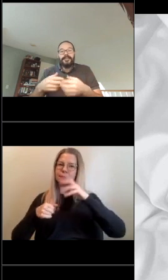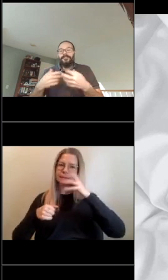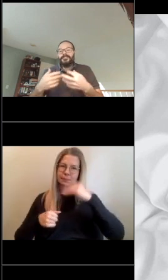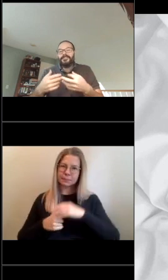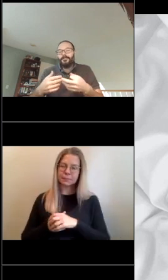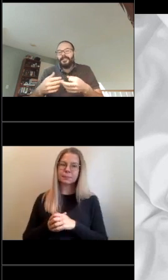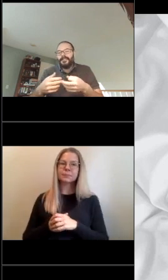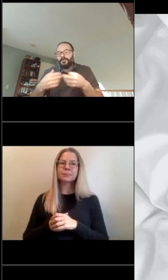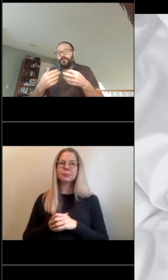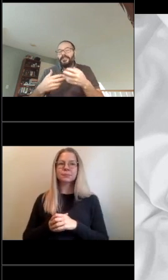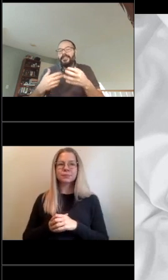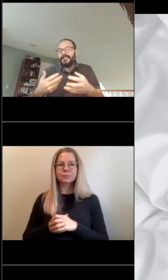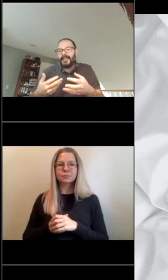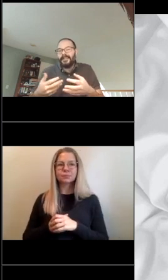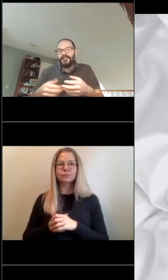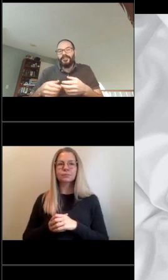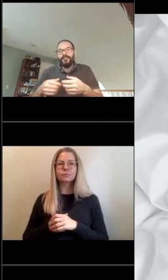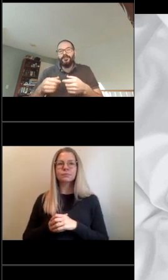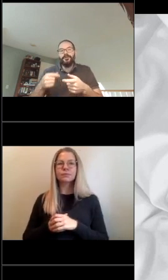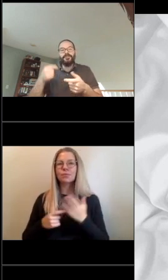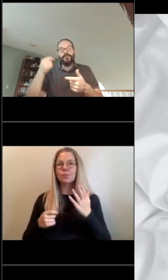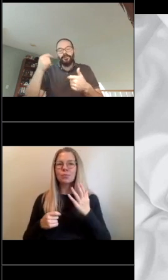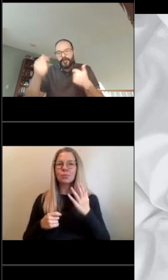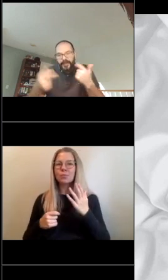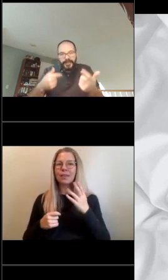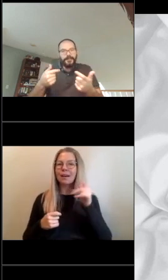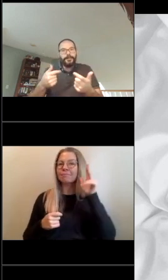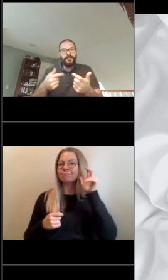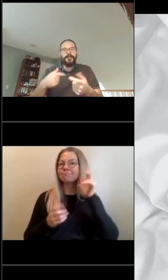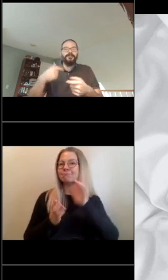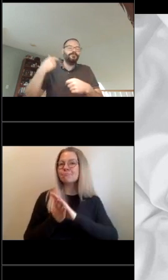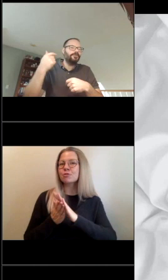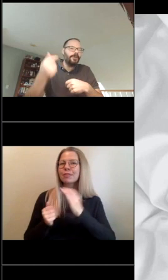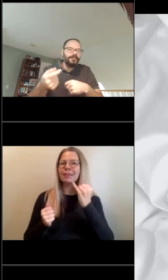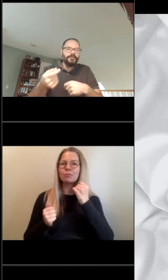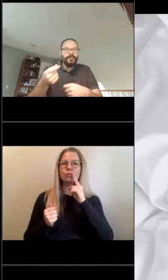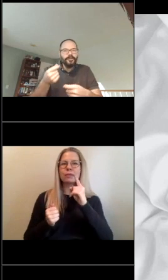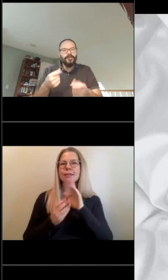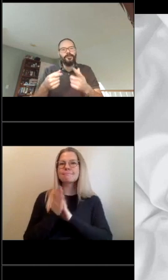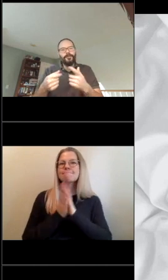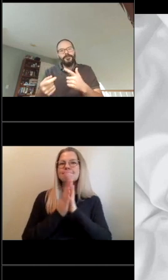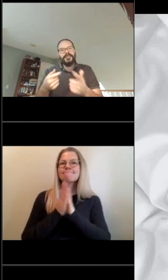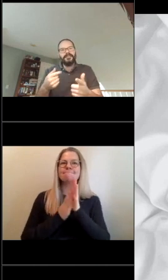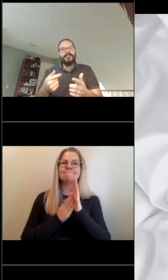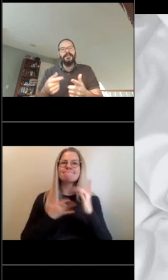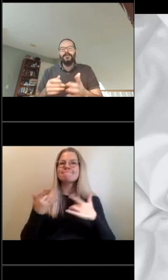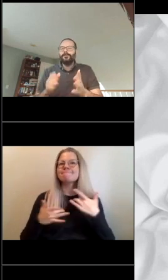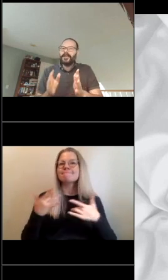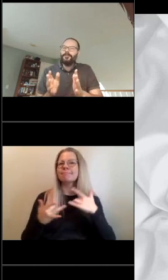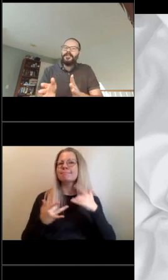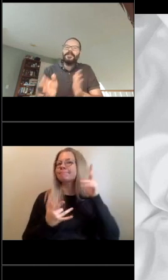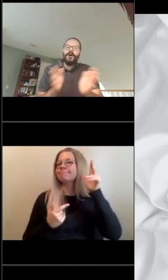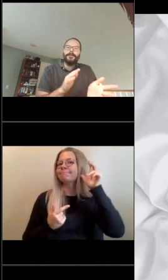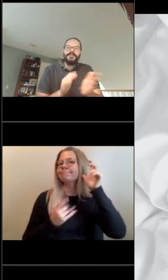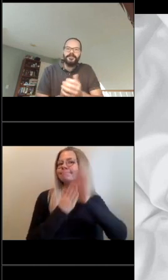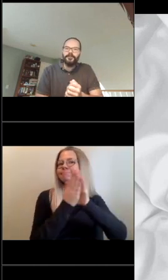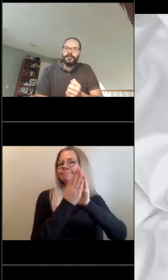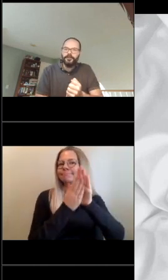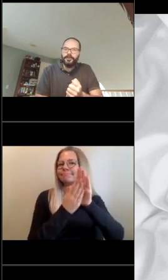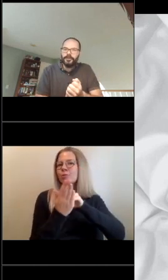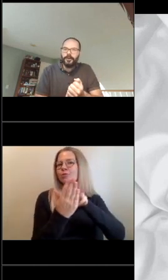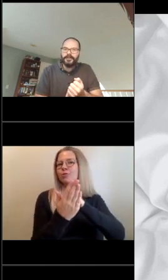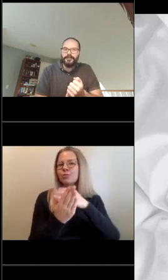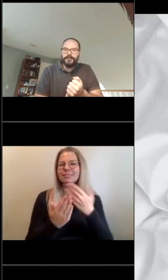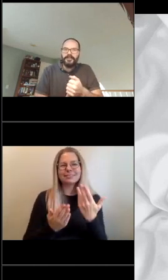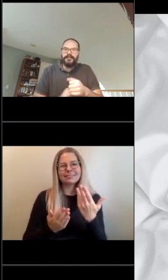audiobook, if it's something that's really engaging you and you're thinking about it and you're trying to learn or process it, well, that would be the opposite of